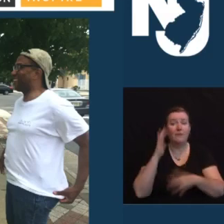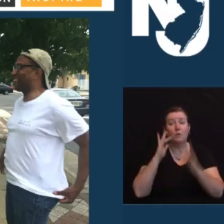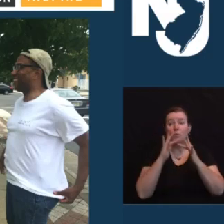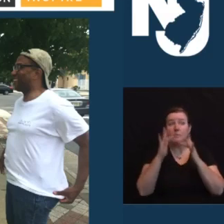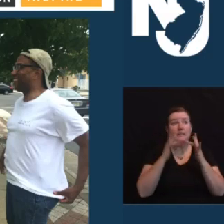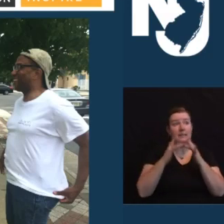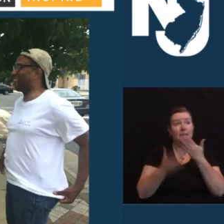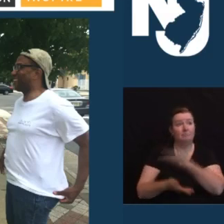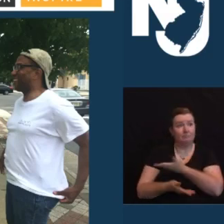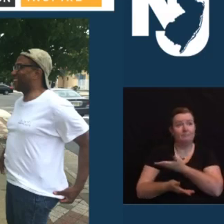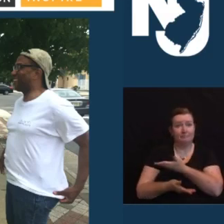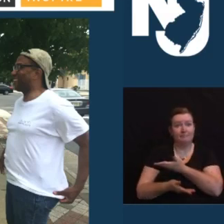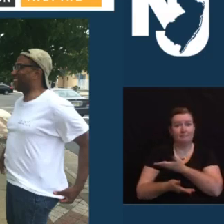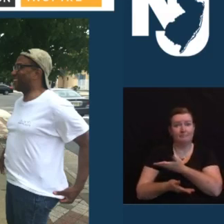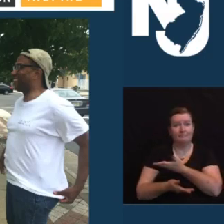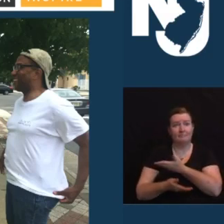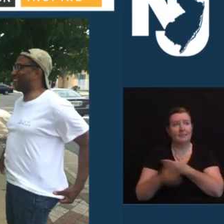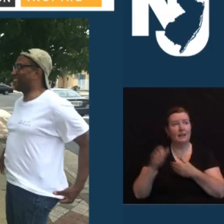AtlanticCityArtsFoundation.org,